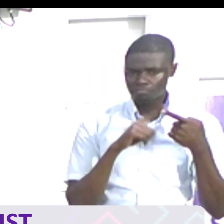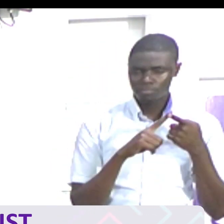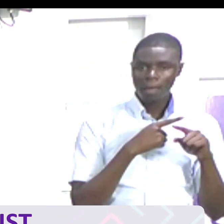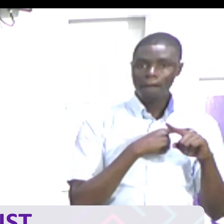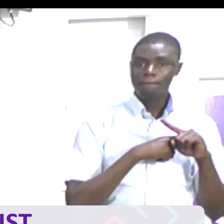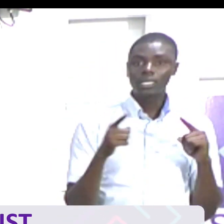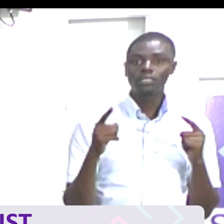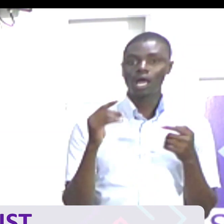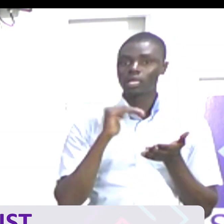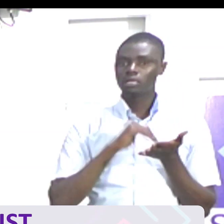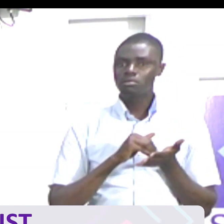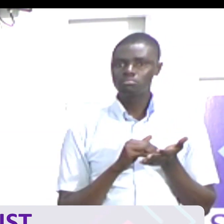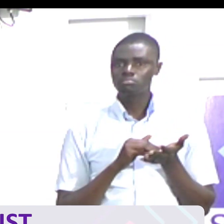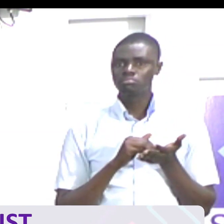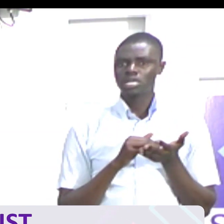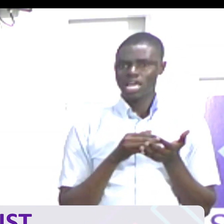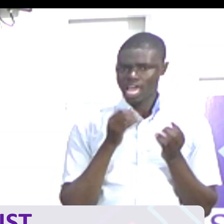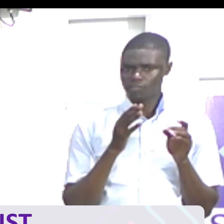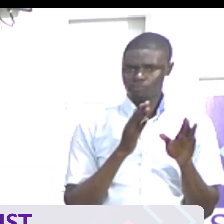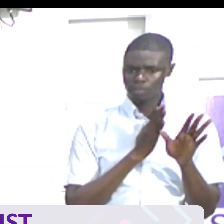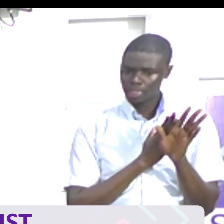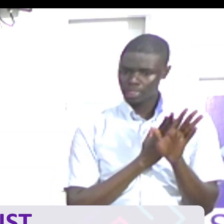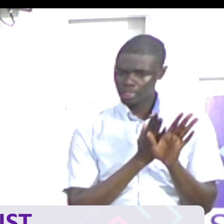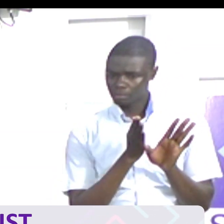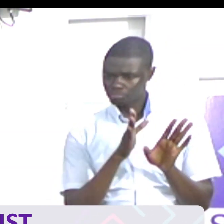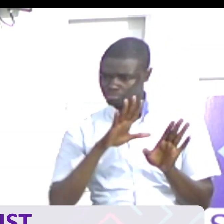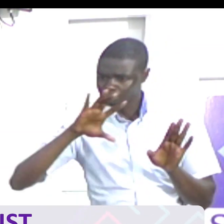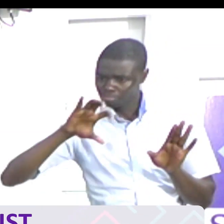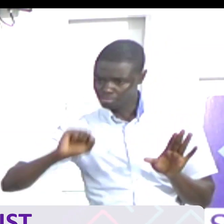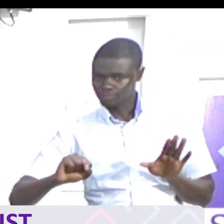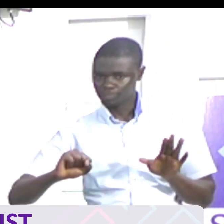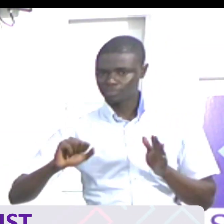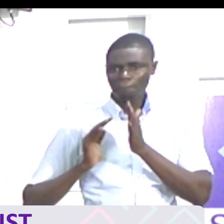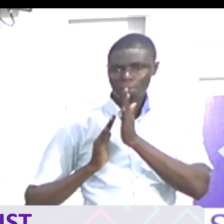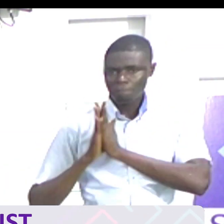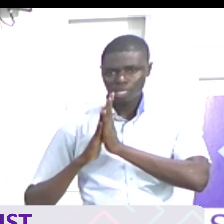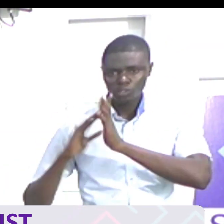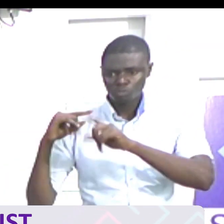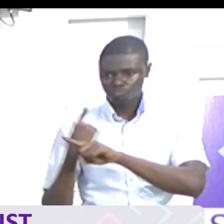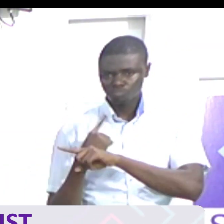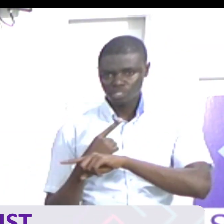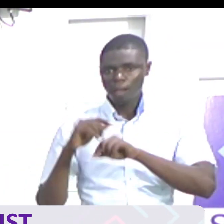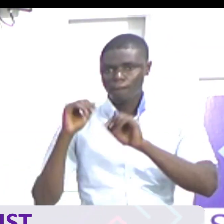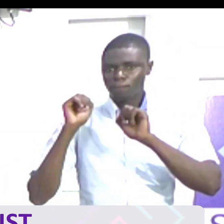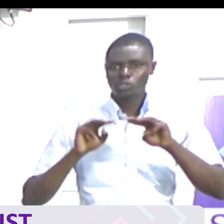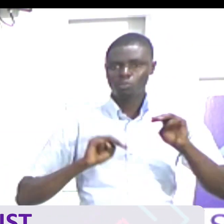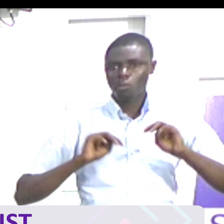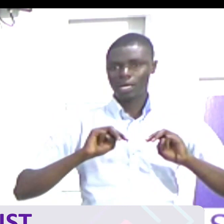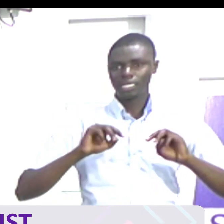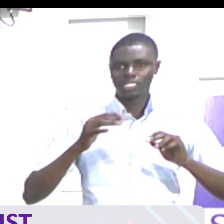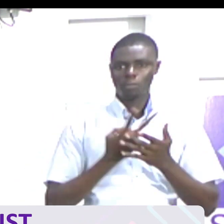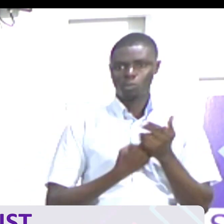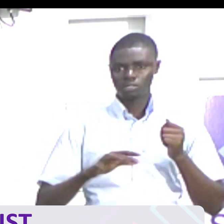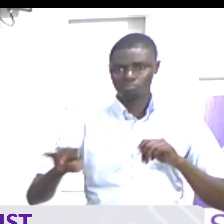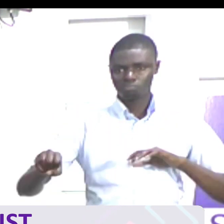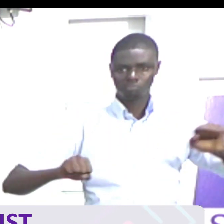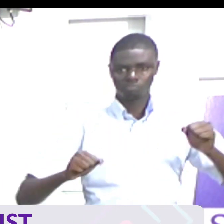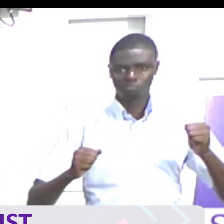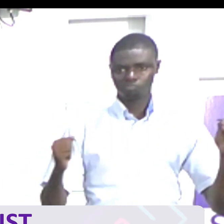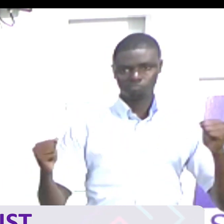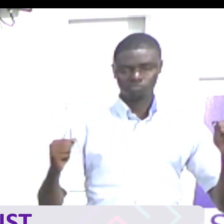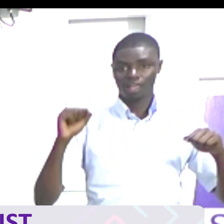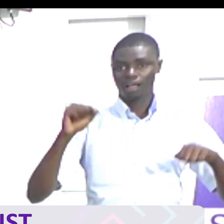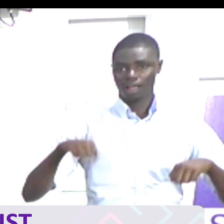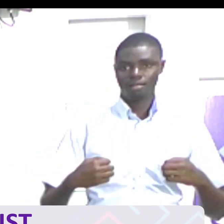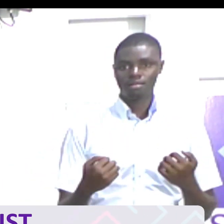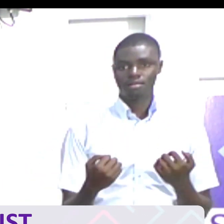then again niaje nikibranch kwa kitu kingine mimi napenda hii passion yangu tofauti. I can still manage both sides. I can still keep them alive.